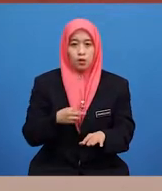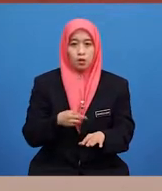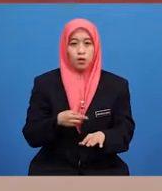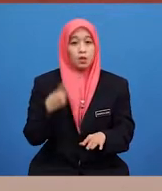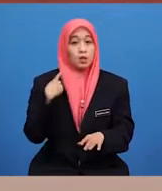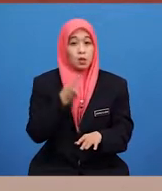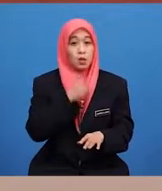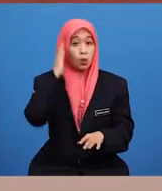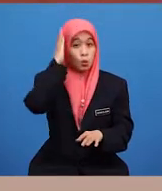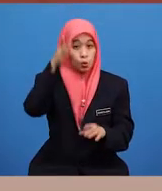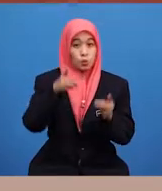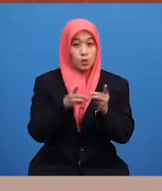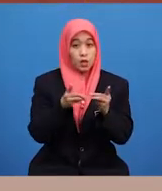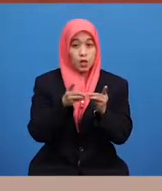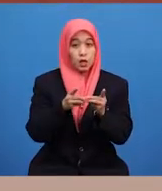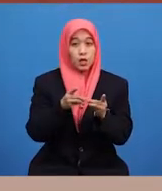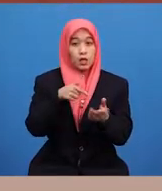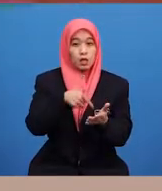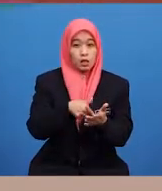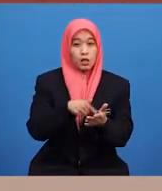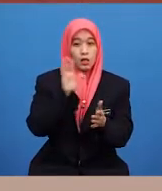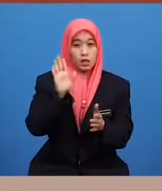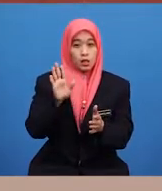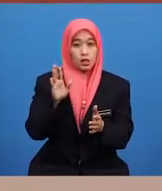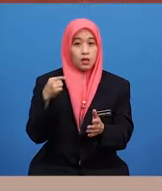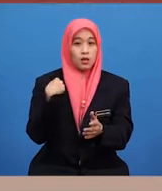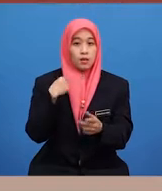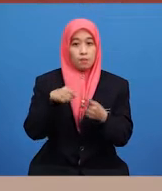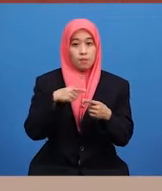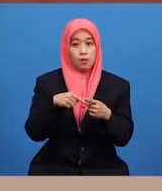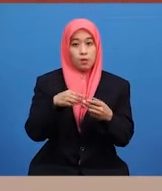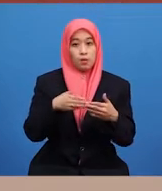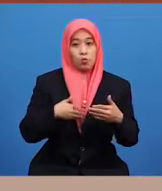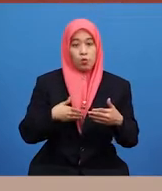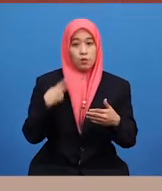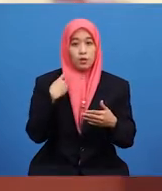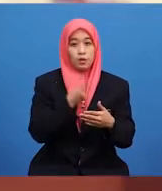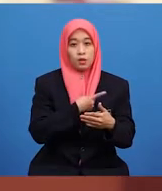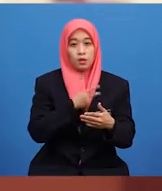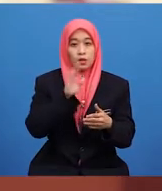episode. Before we say goodbye, let's look at what we have learned today.